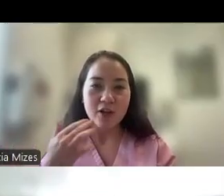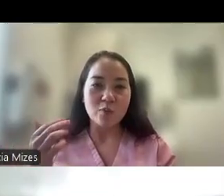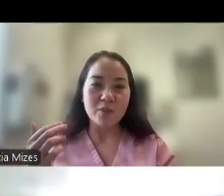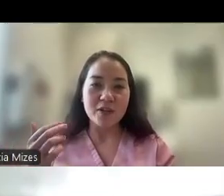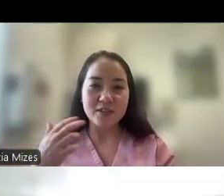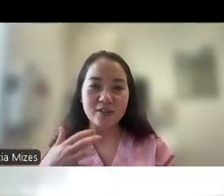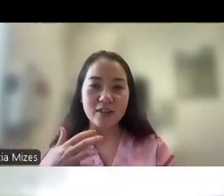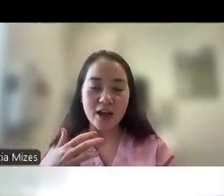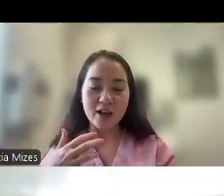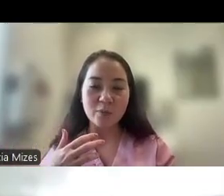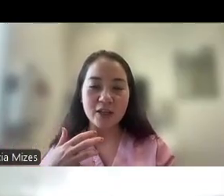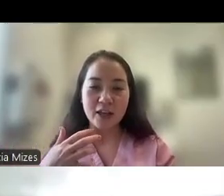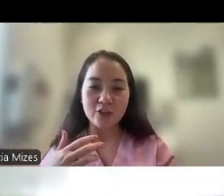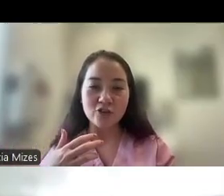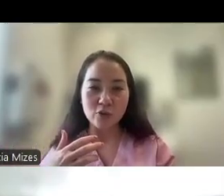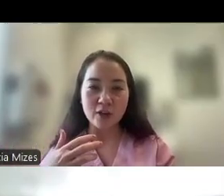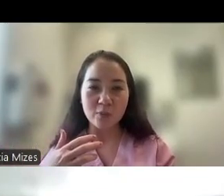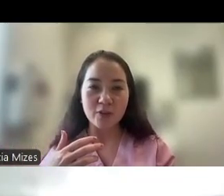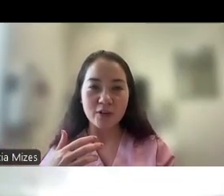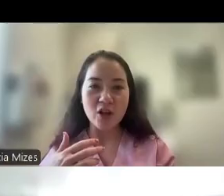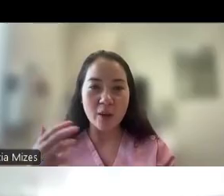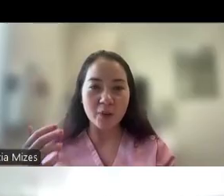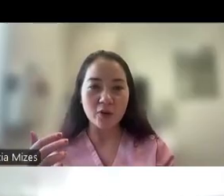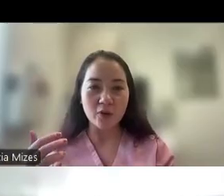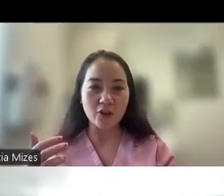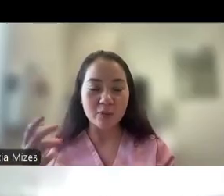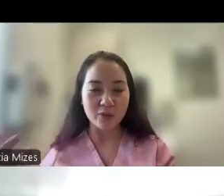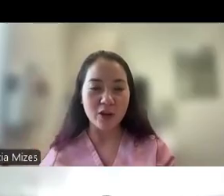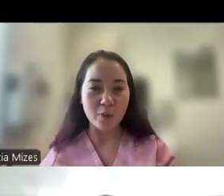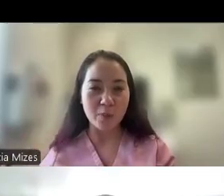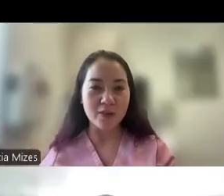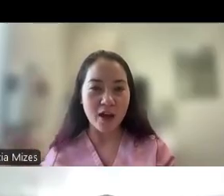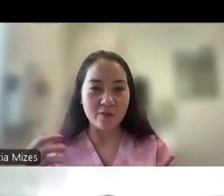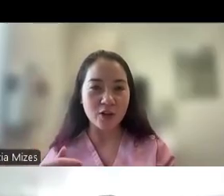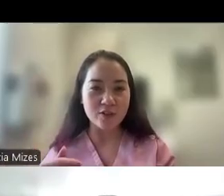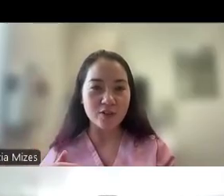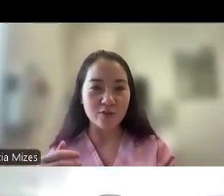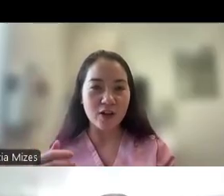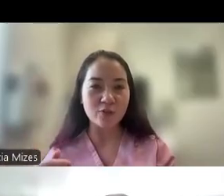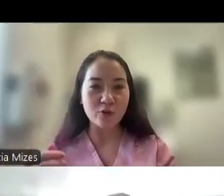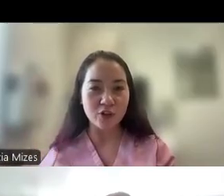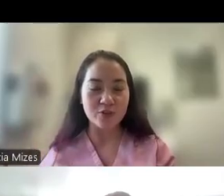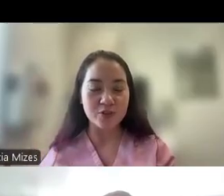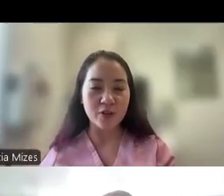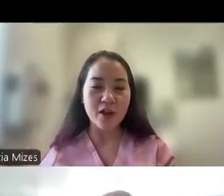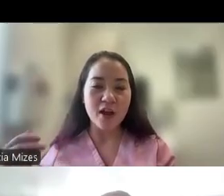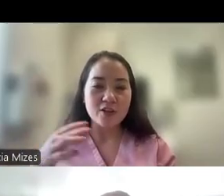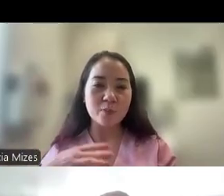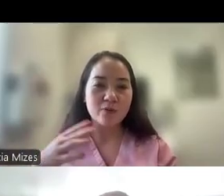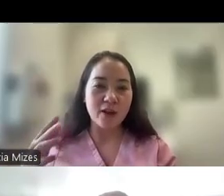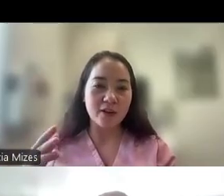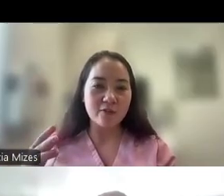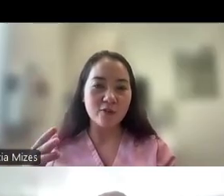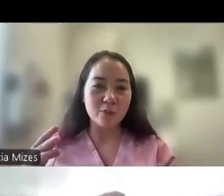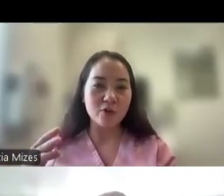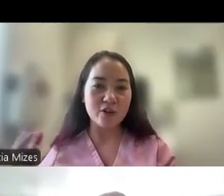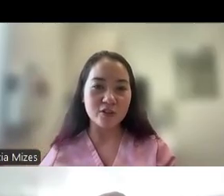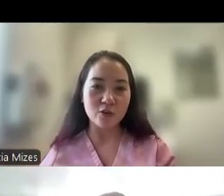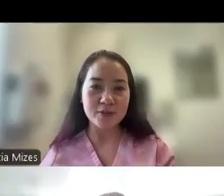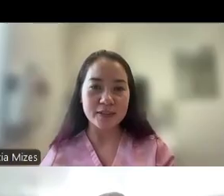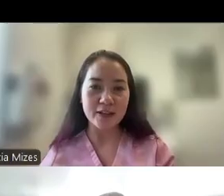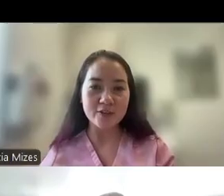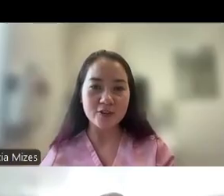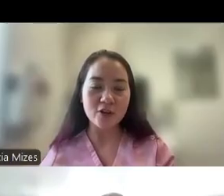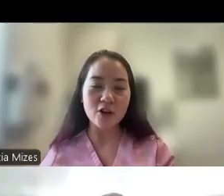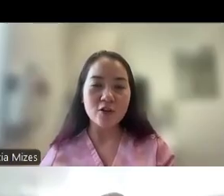lips. When we see that, we can treat it with a topical chemotherapy, the Epidex or the 5-fluorouracil, to prevent it from progressing